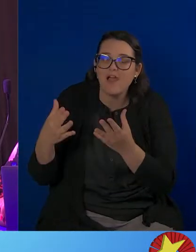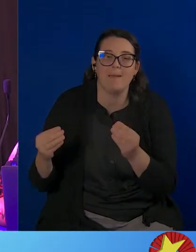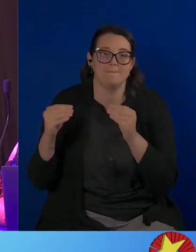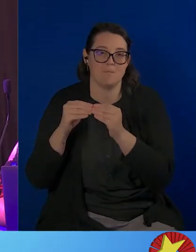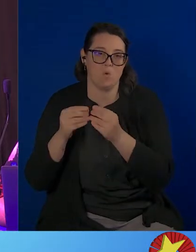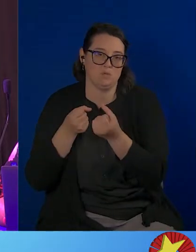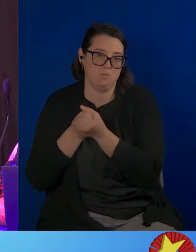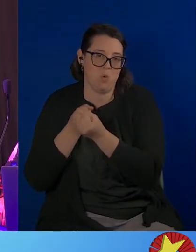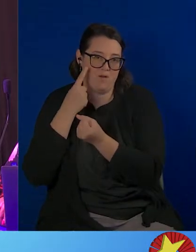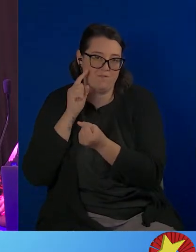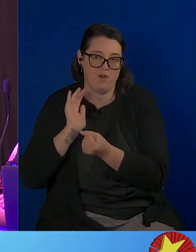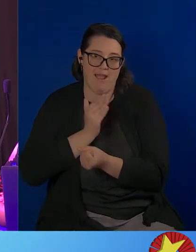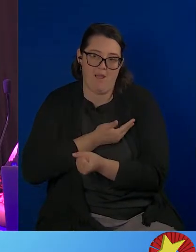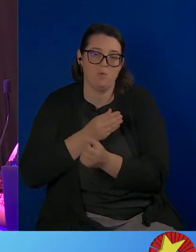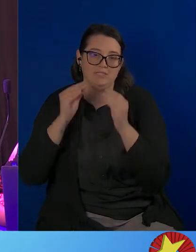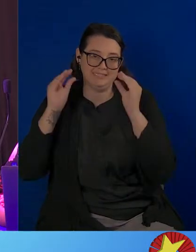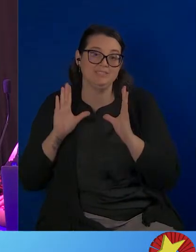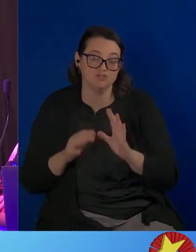support.